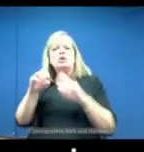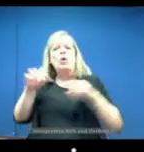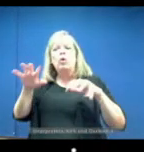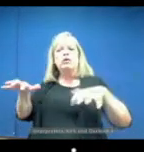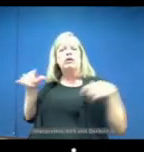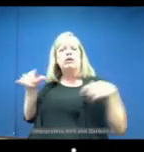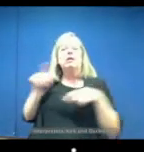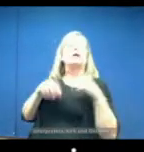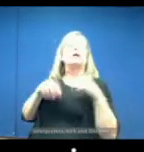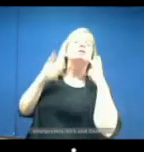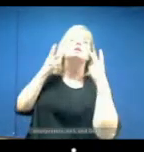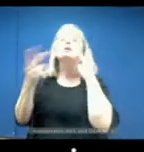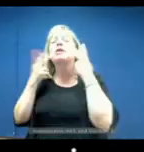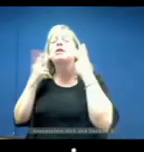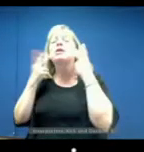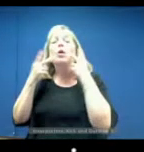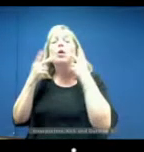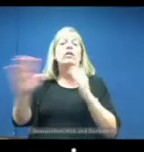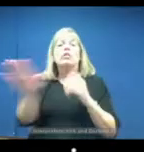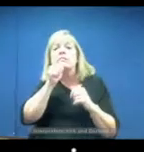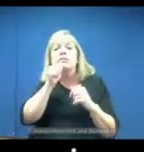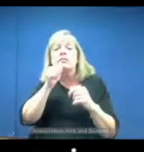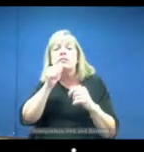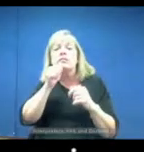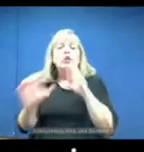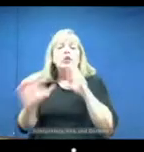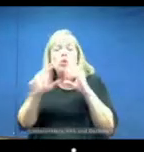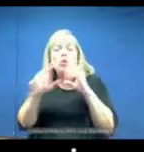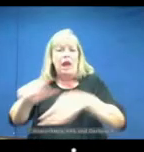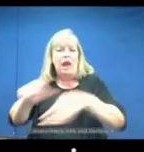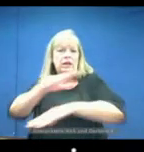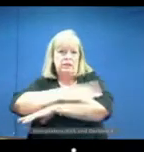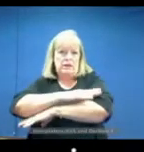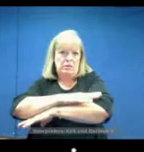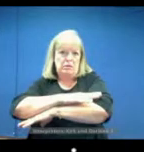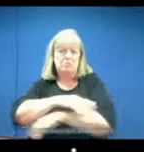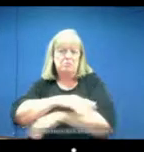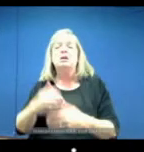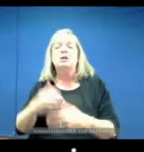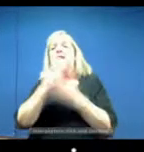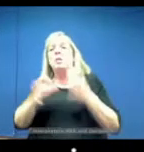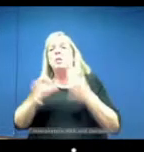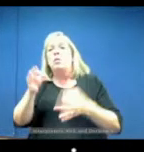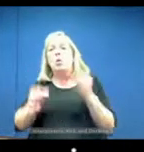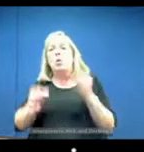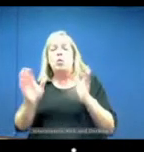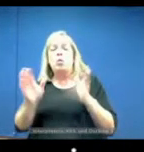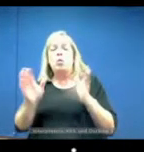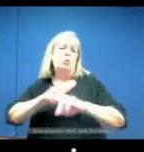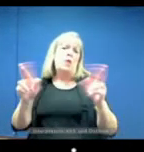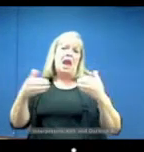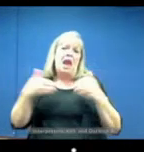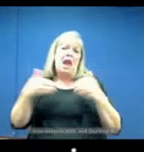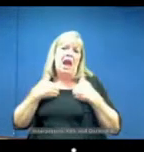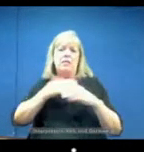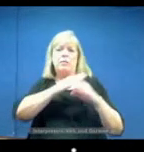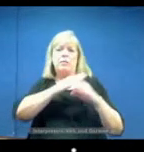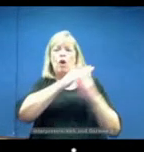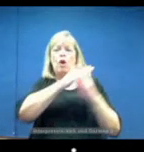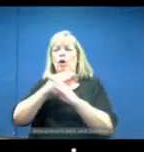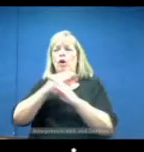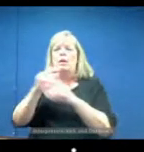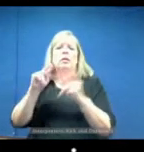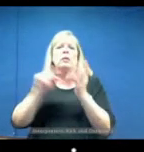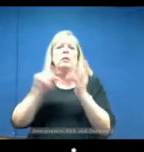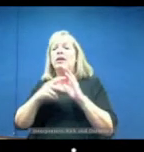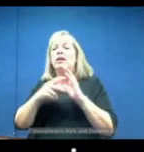table. Some courtrooms, it's not an issue. It's a natural barrier there between the audience and the well of the